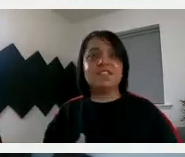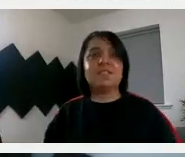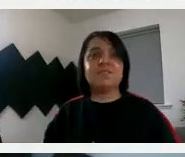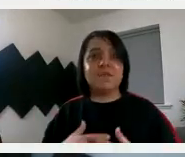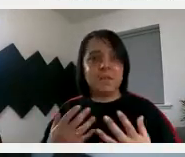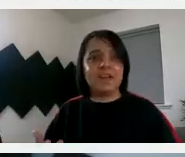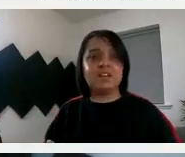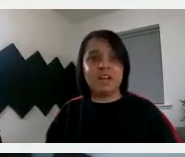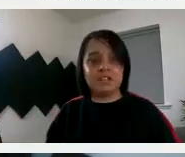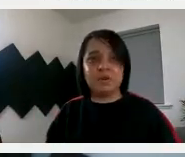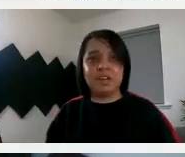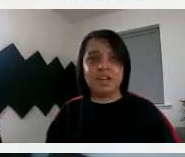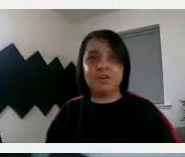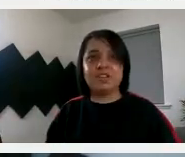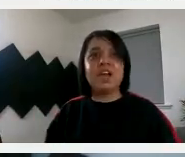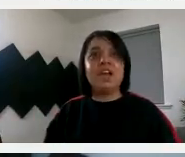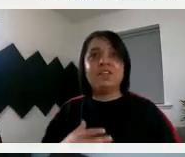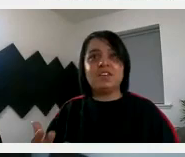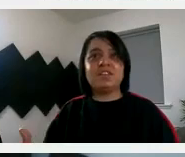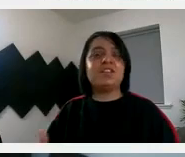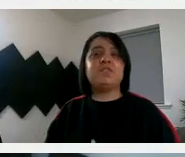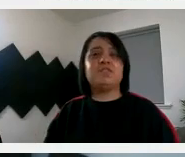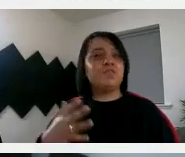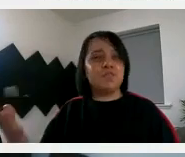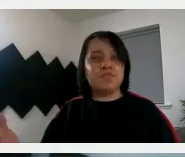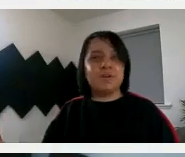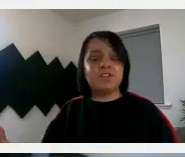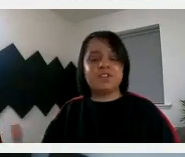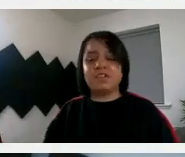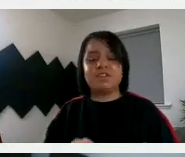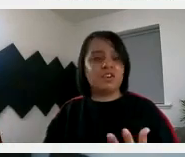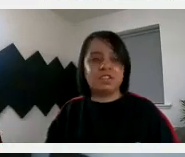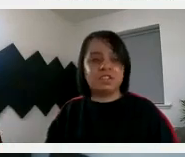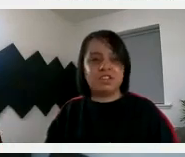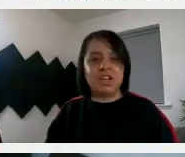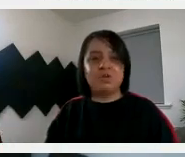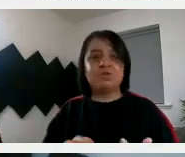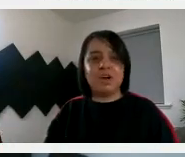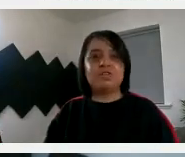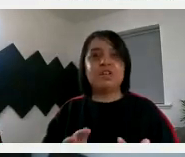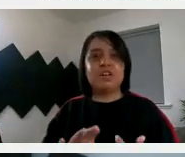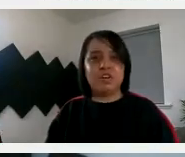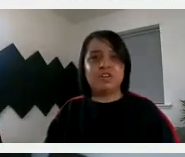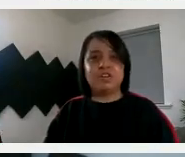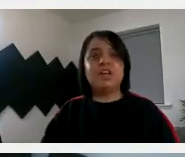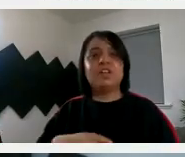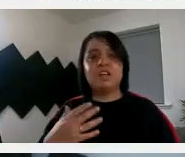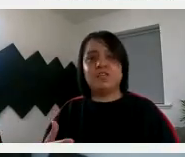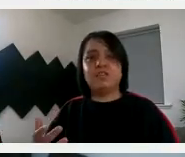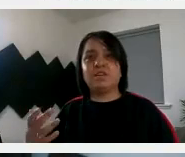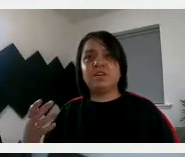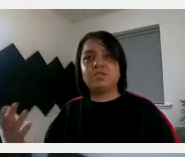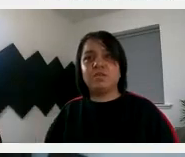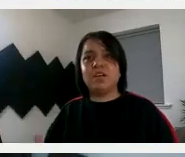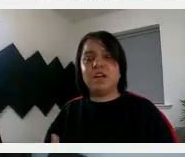that is the main spoken language. Then you said you've already mentioned that Scots is another language, Welsh and Irish, that is